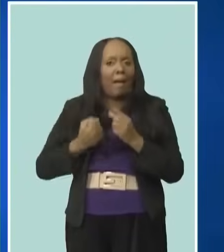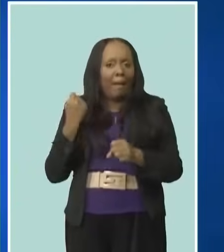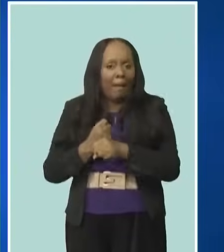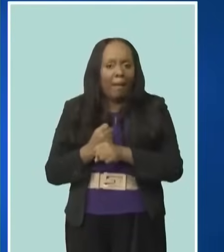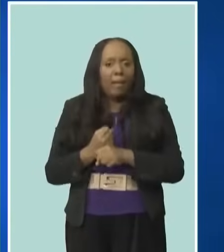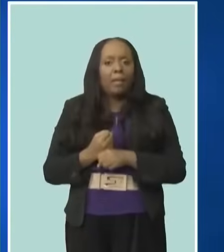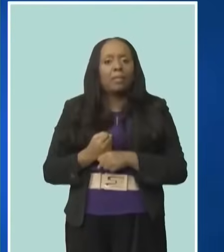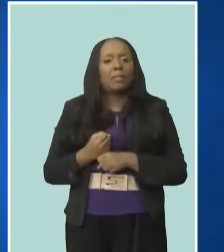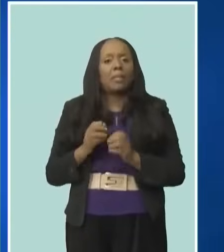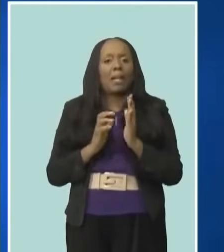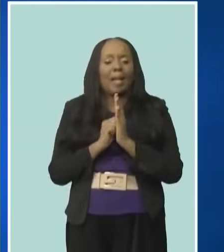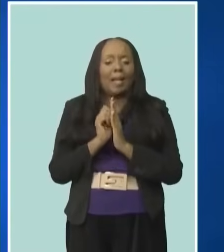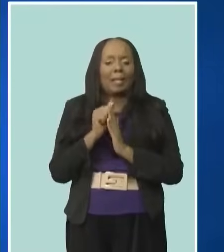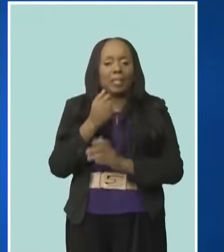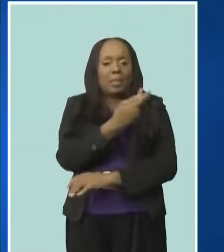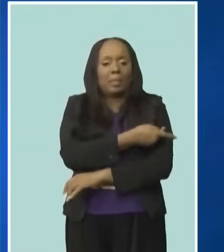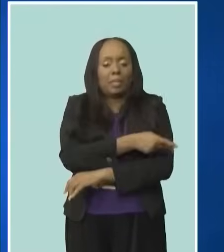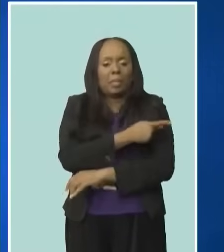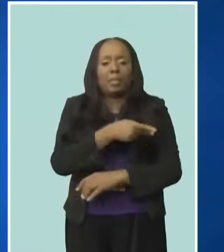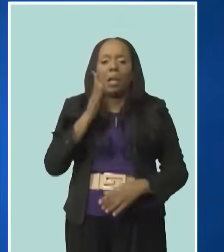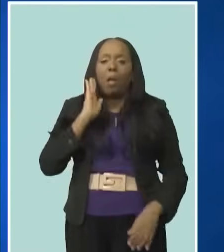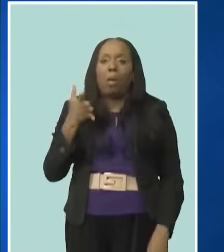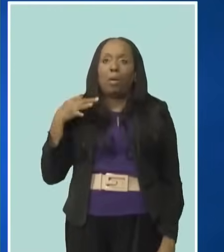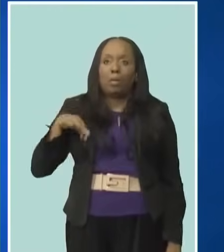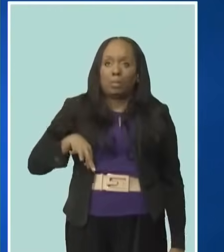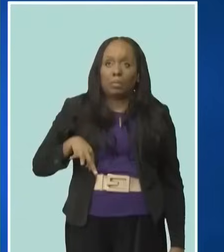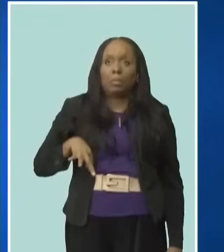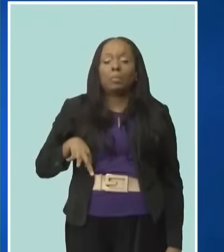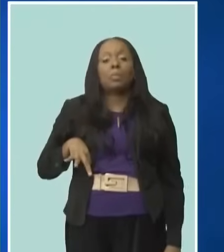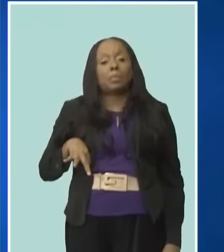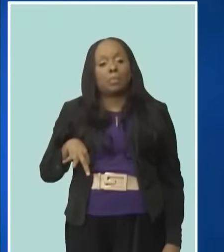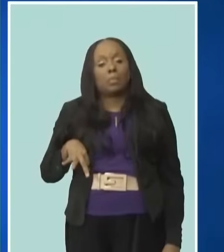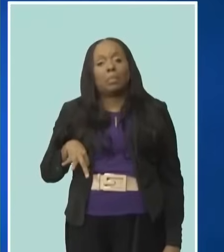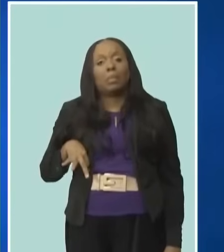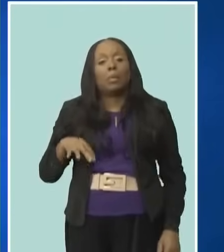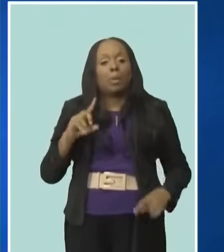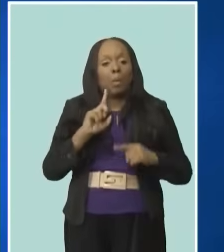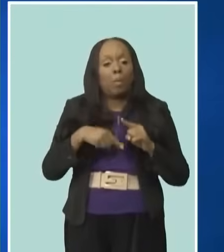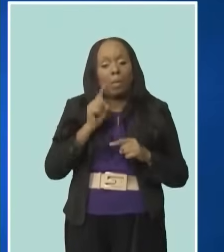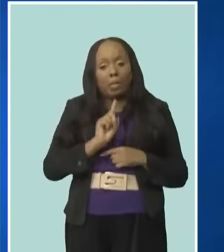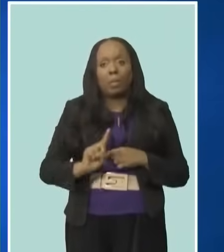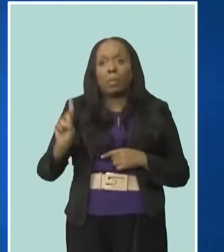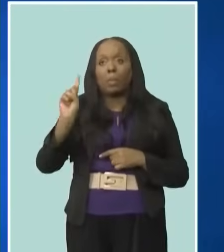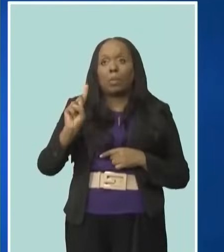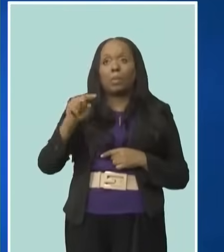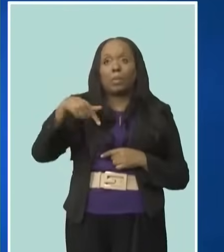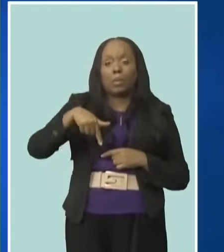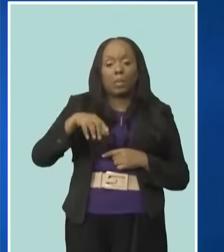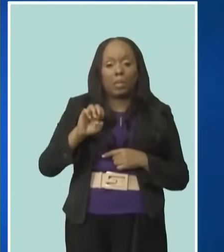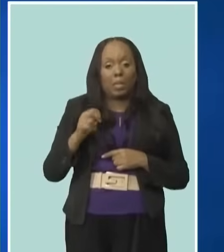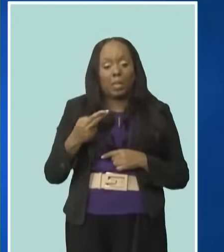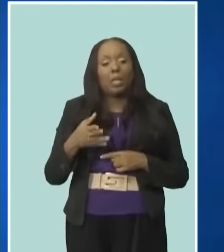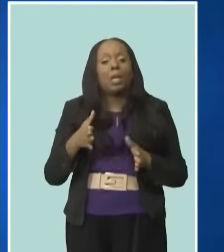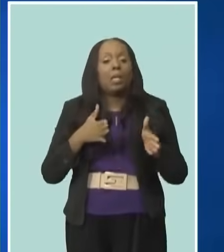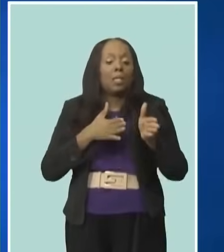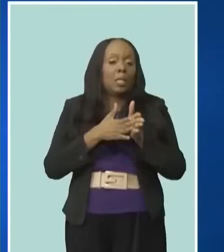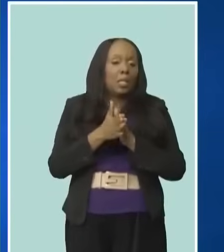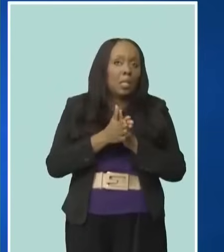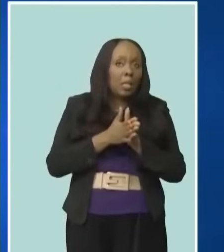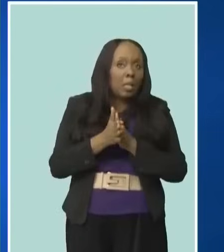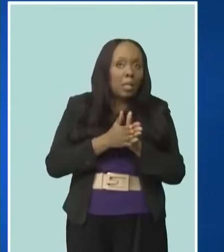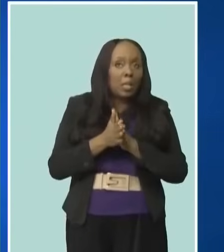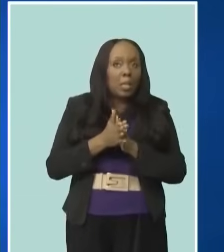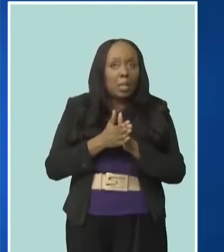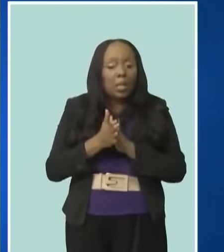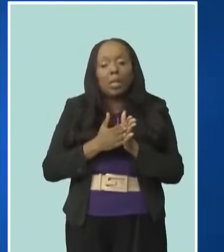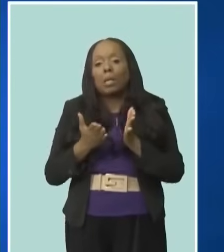Barbadian cancer patients should be able to benefit from that facility at the Queen Elizabeth Hospital, and look forward, I'm told,